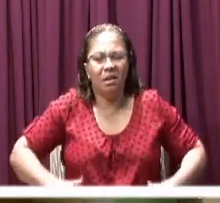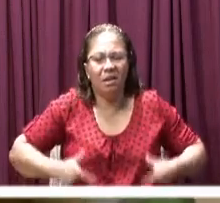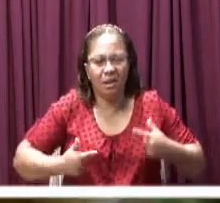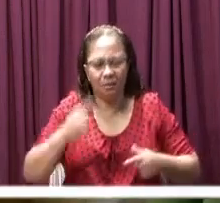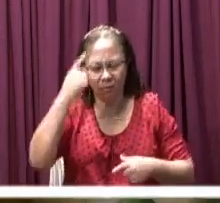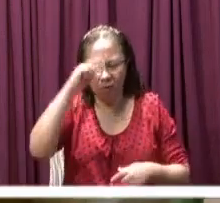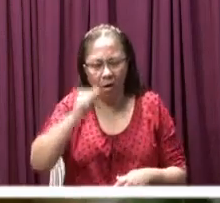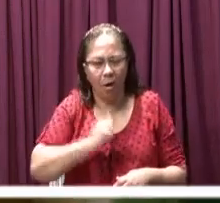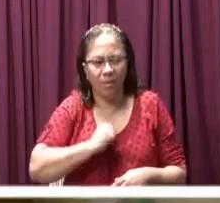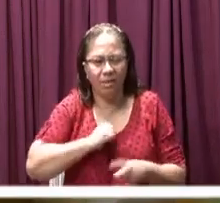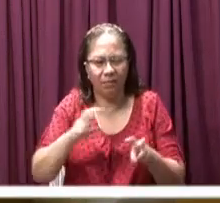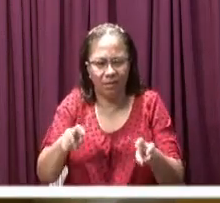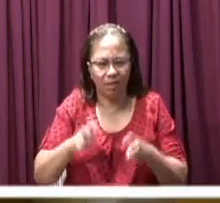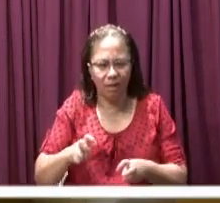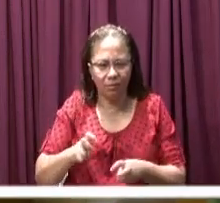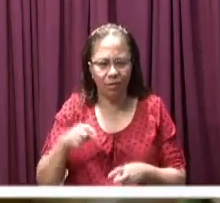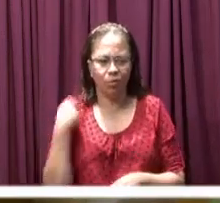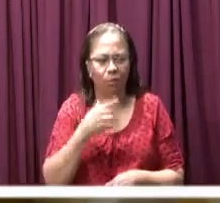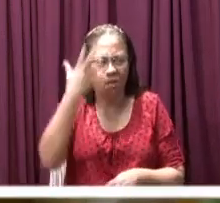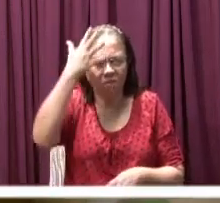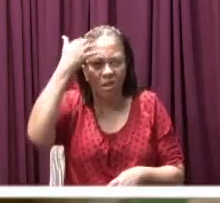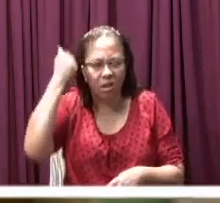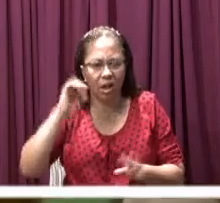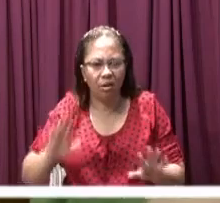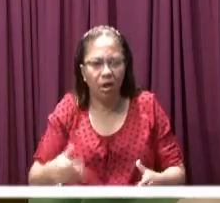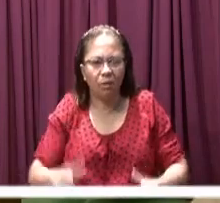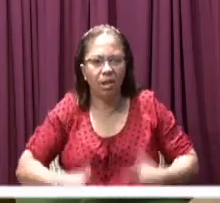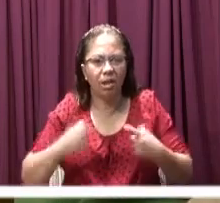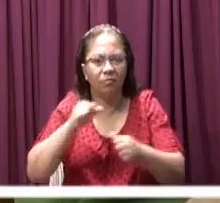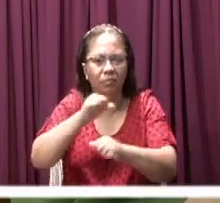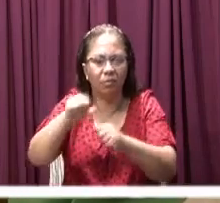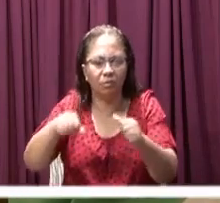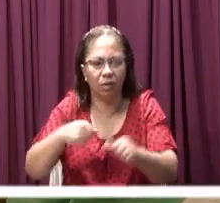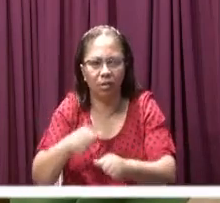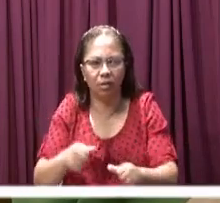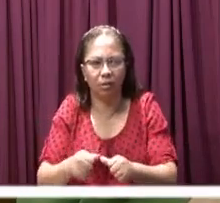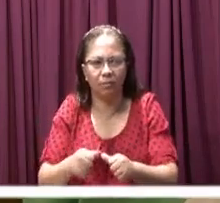how to live for each other. To cure the illnesses of